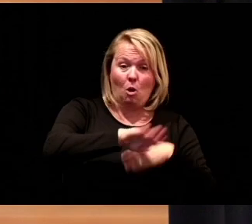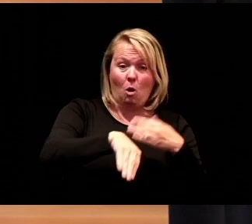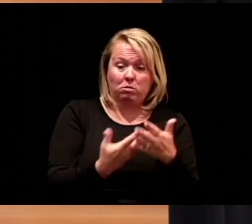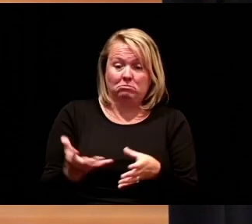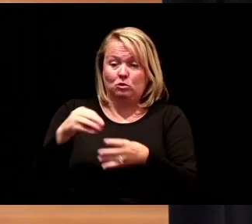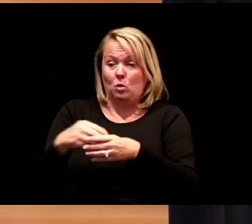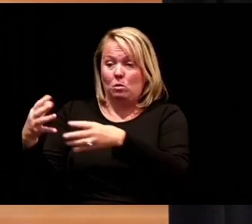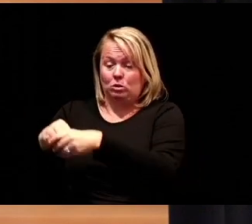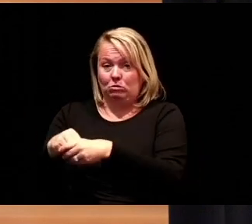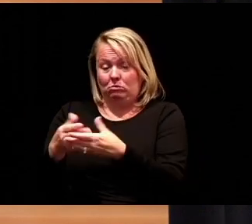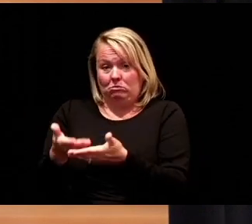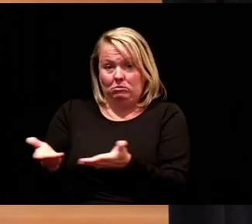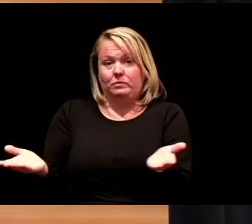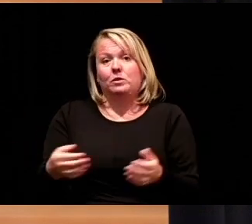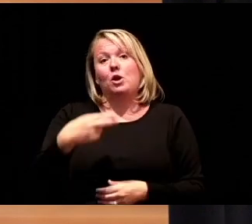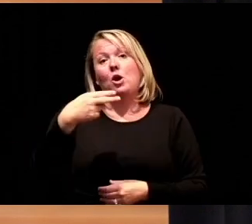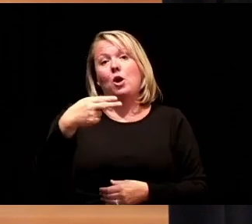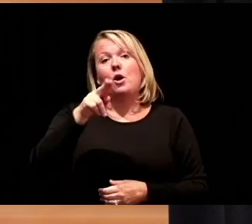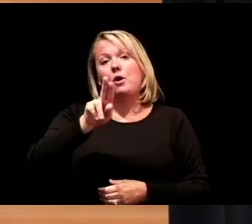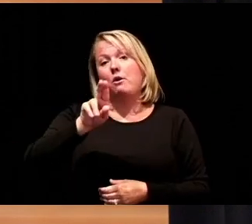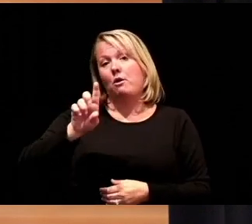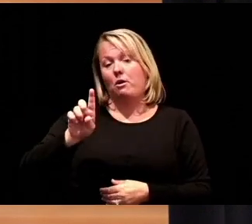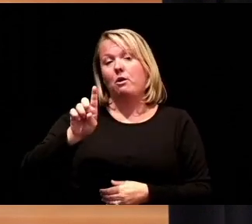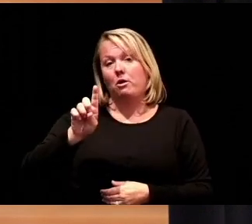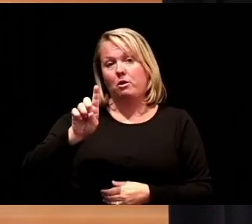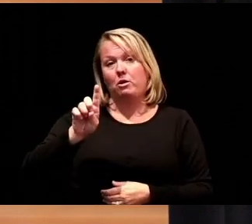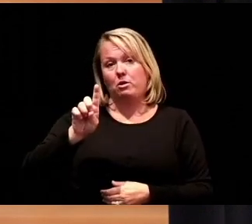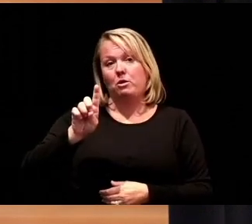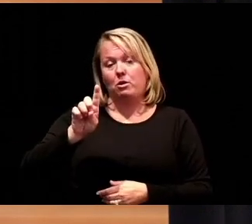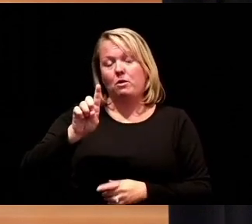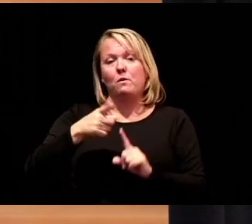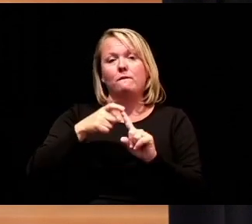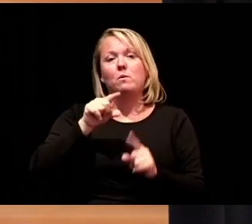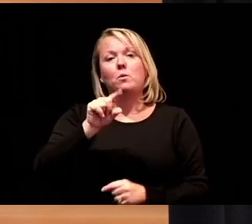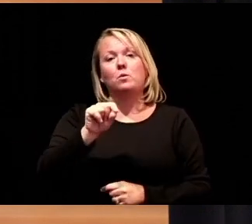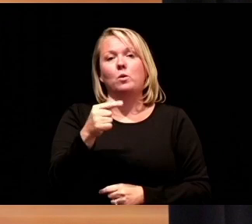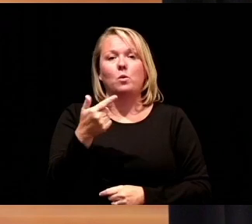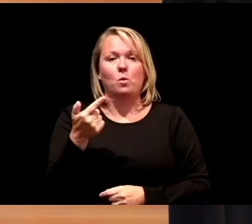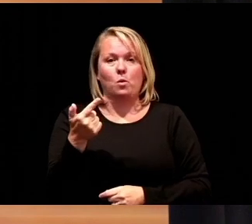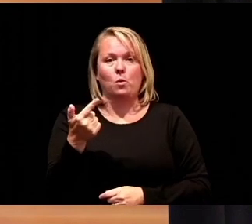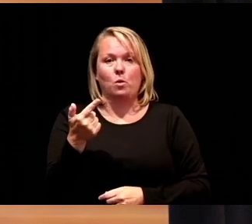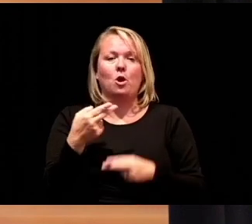eviction. So even the most vulnerable, youngest ones, like 0 to 6, or just